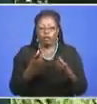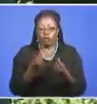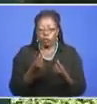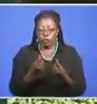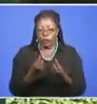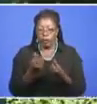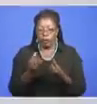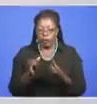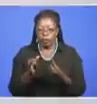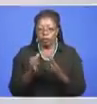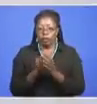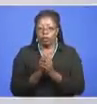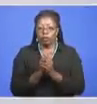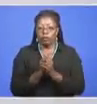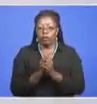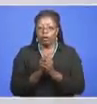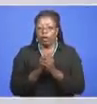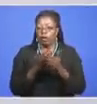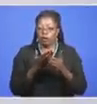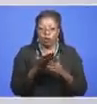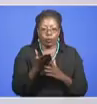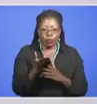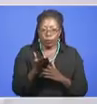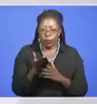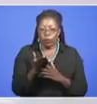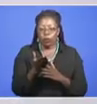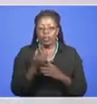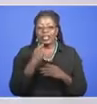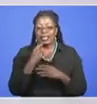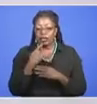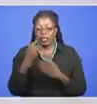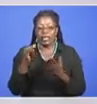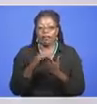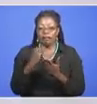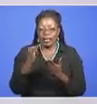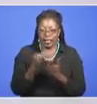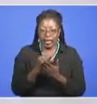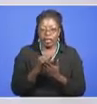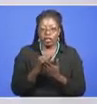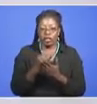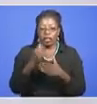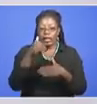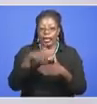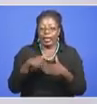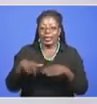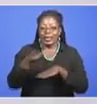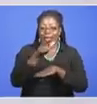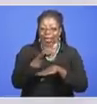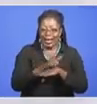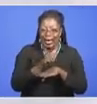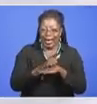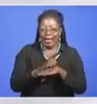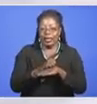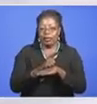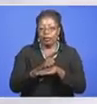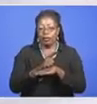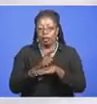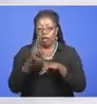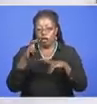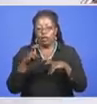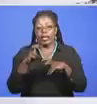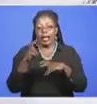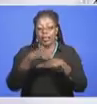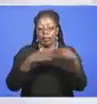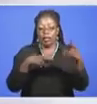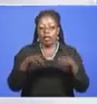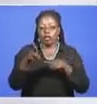intensive and thorough investigation with respect to lands and survey and the Building Controls Division